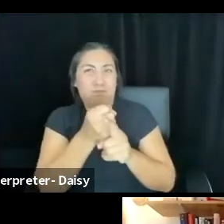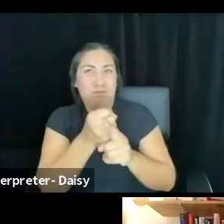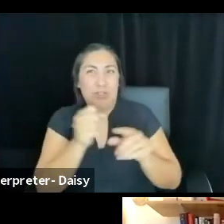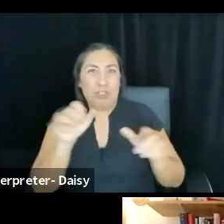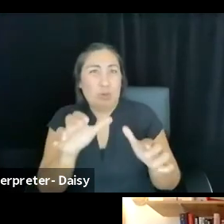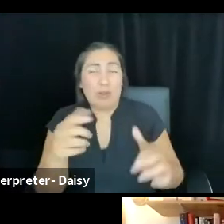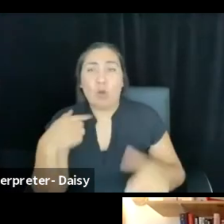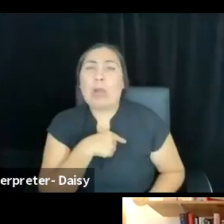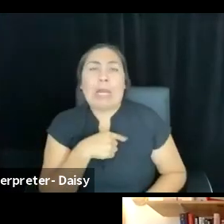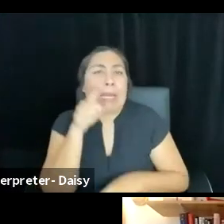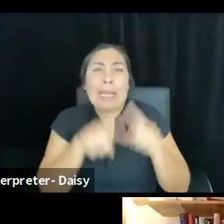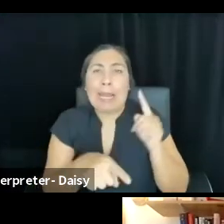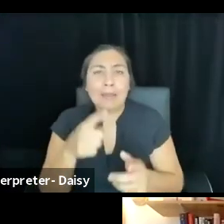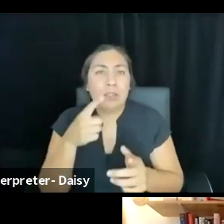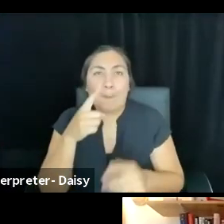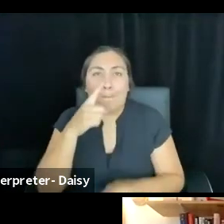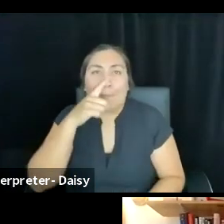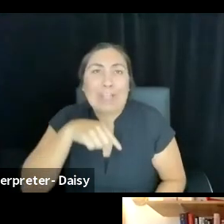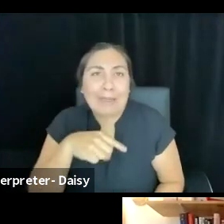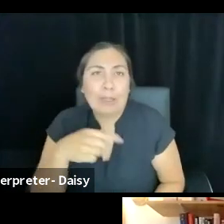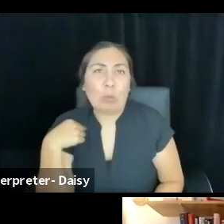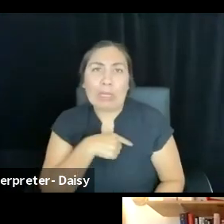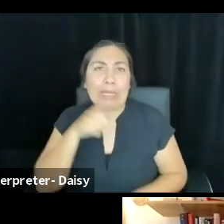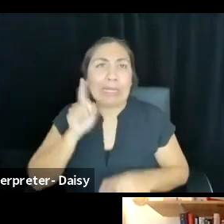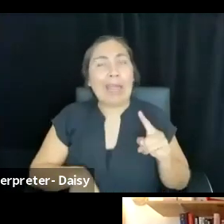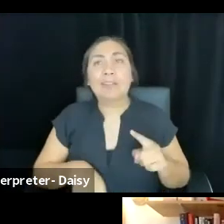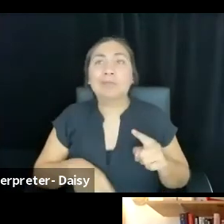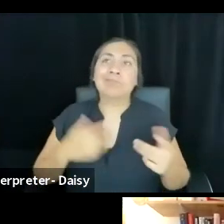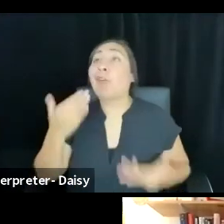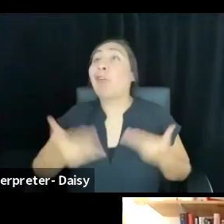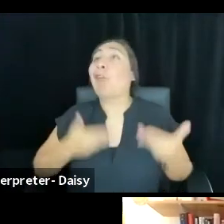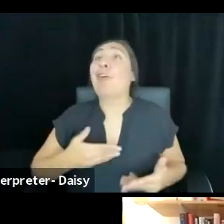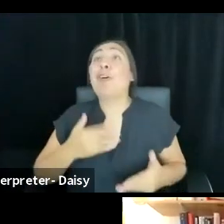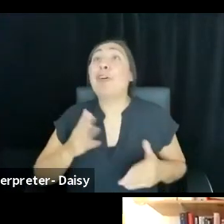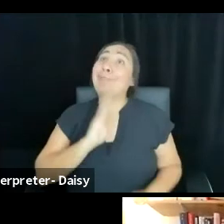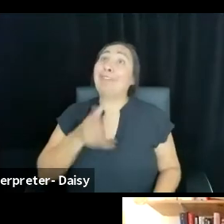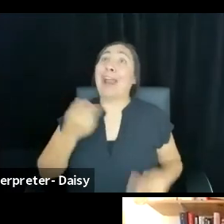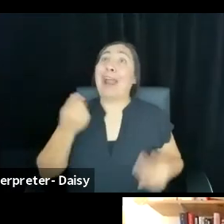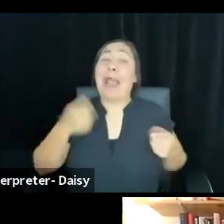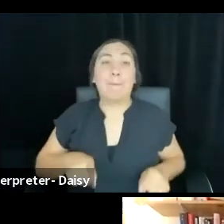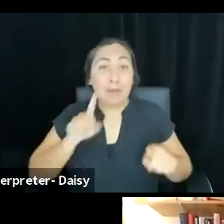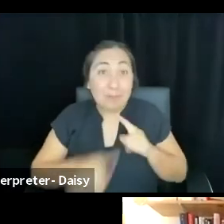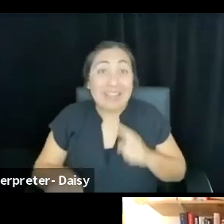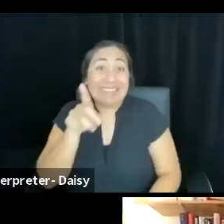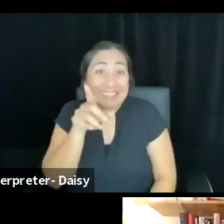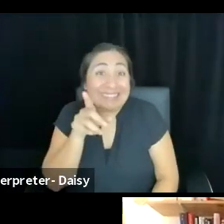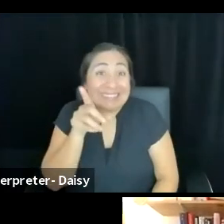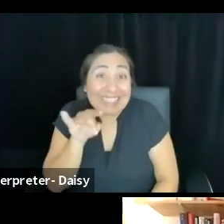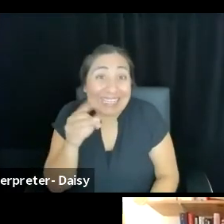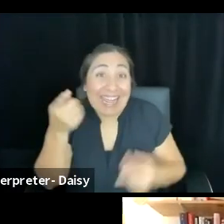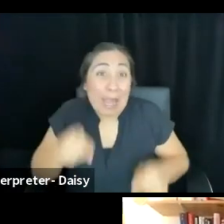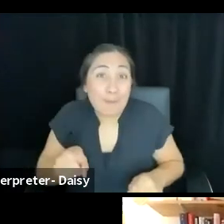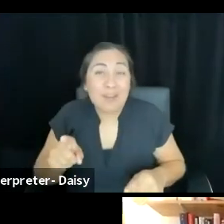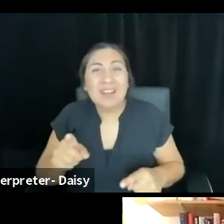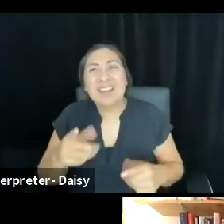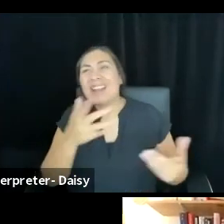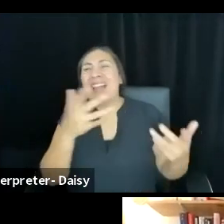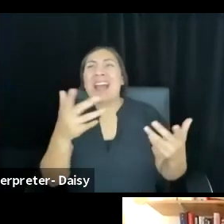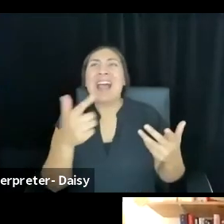can't pretend this didn't happen, and we can't pretend that this hasn't happened to some degree. I don't want to call it success, but it has